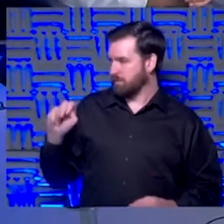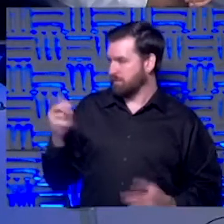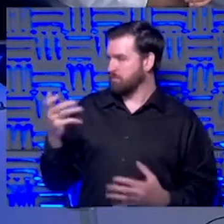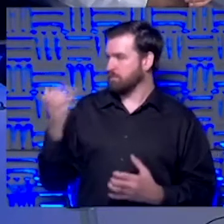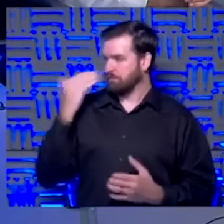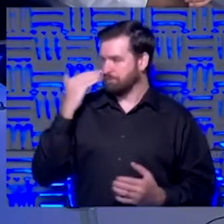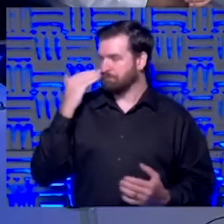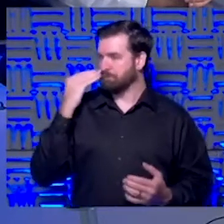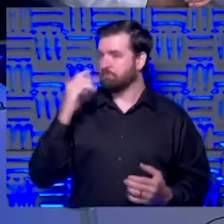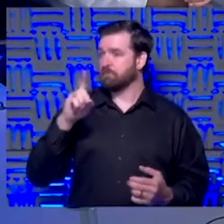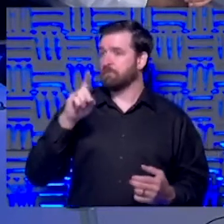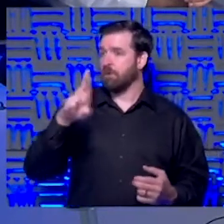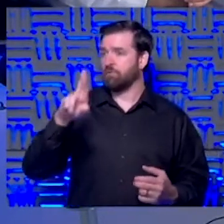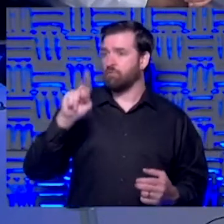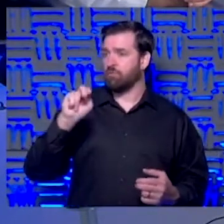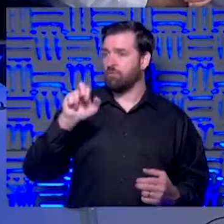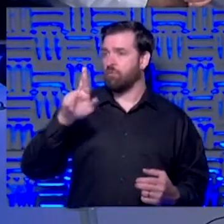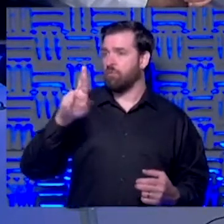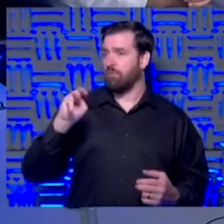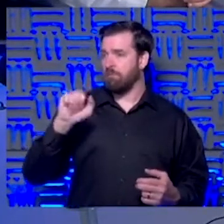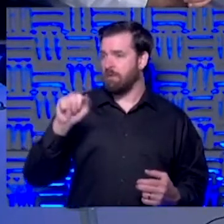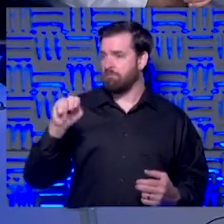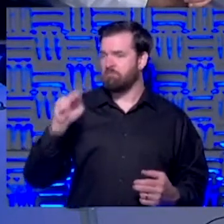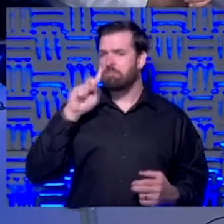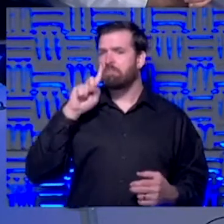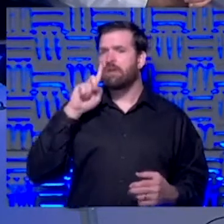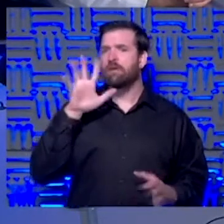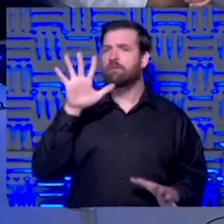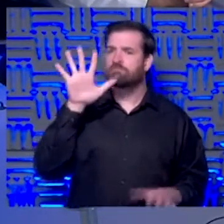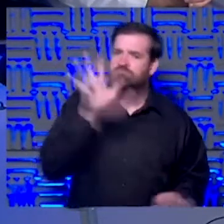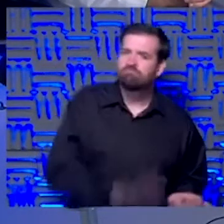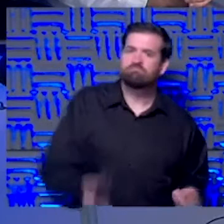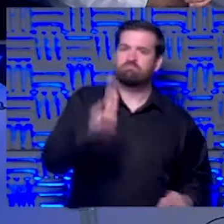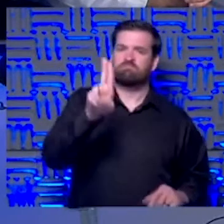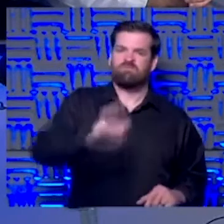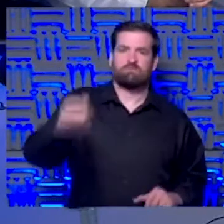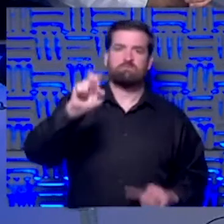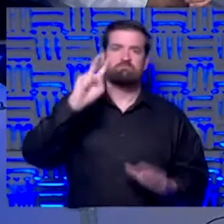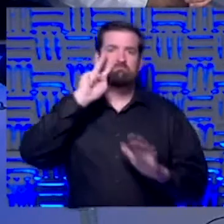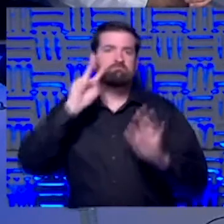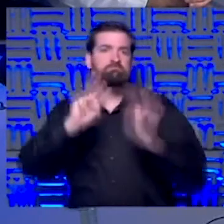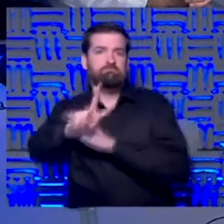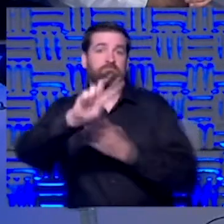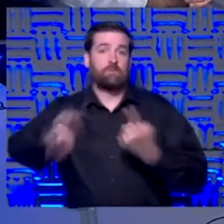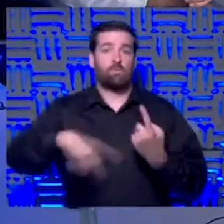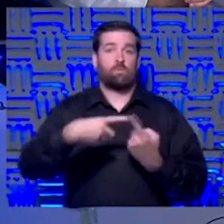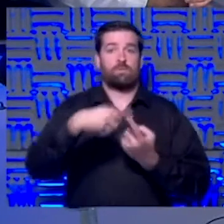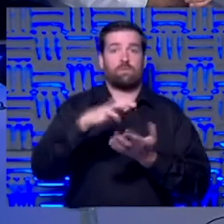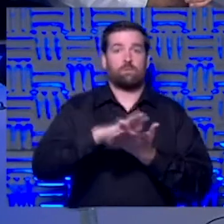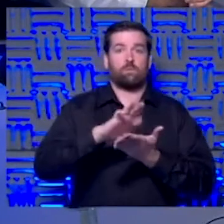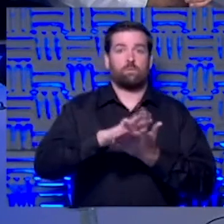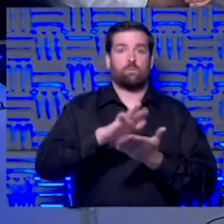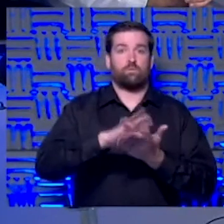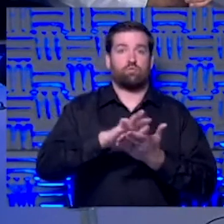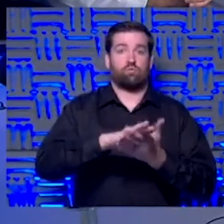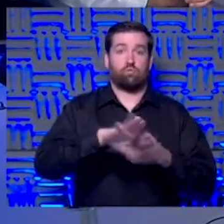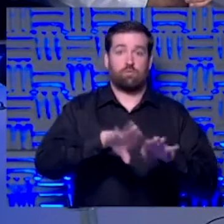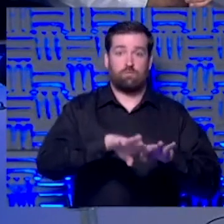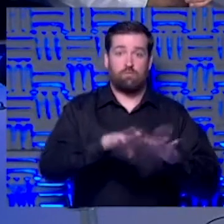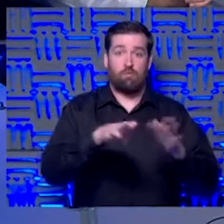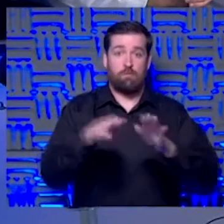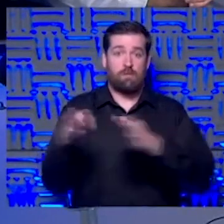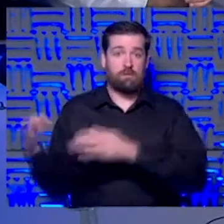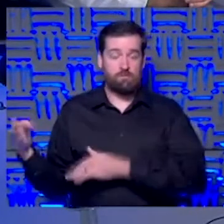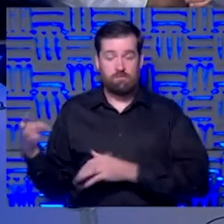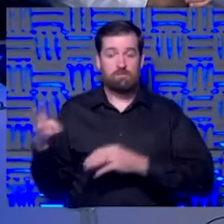know what Dr. Norman thinks about. Nationally, there are predictions being reported that when school gets back in session and